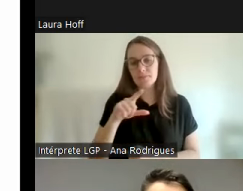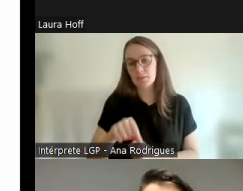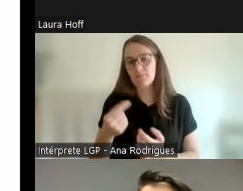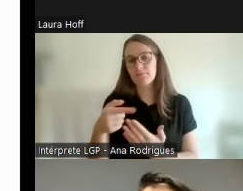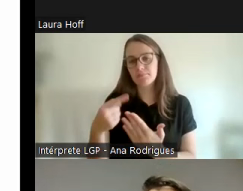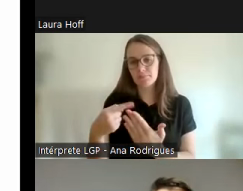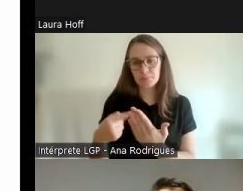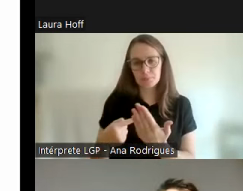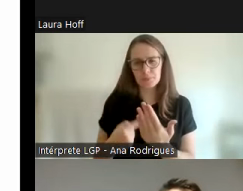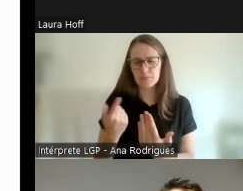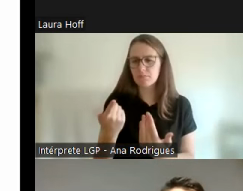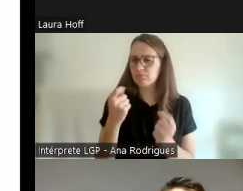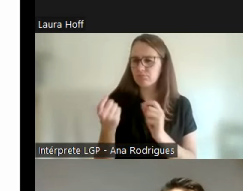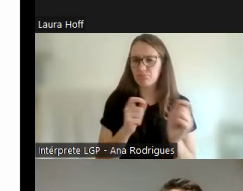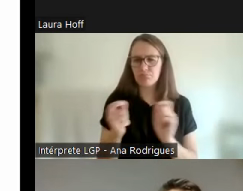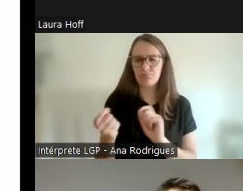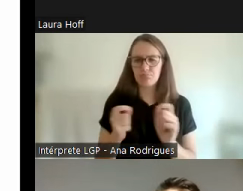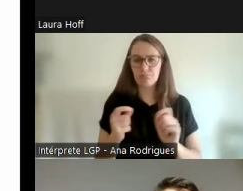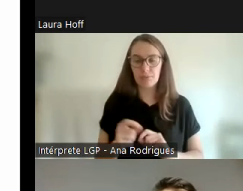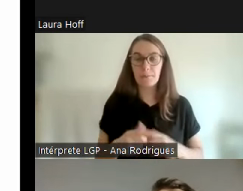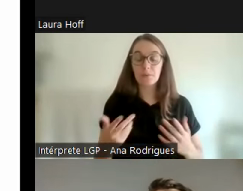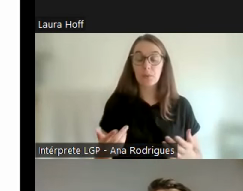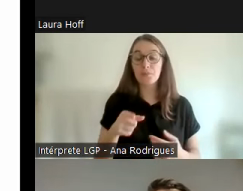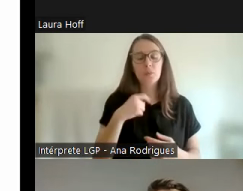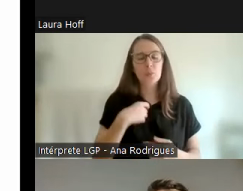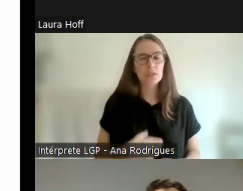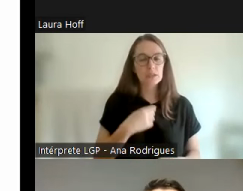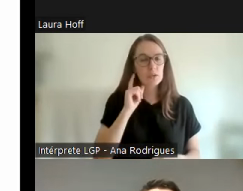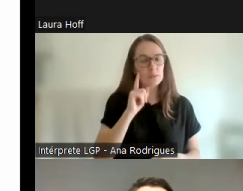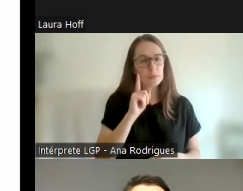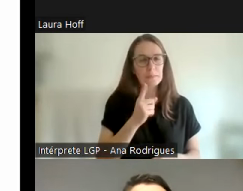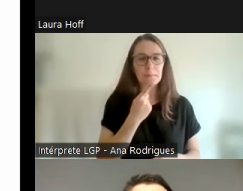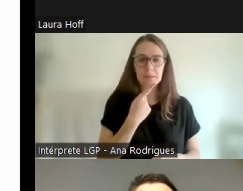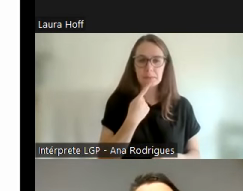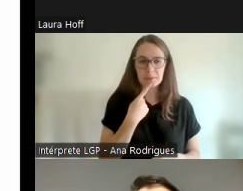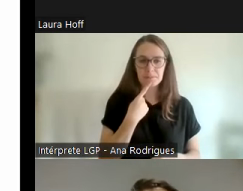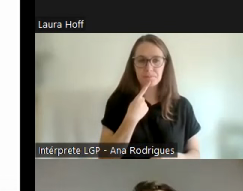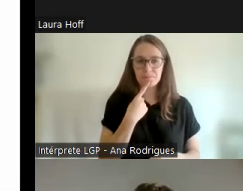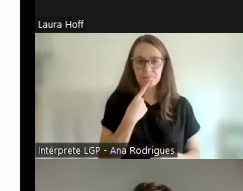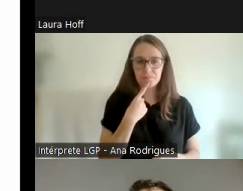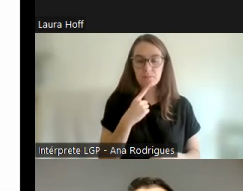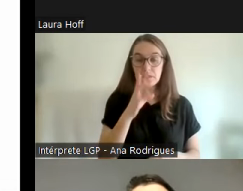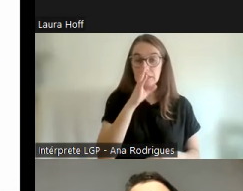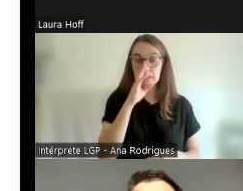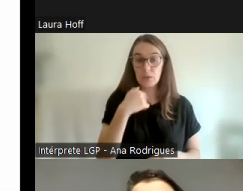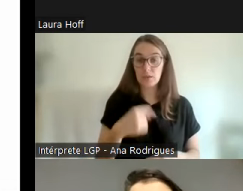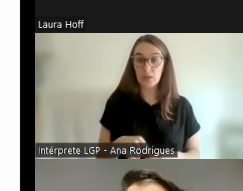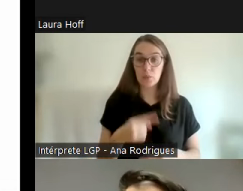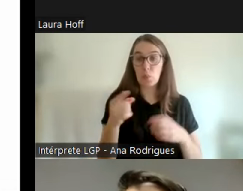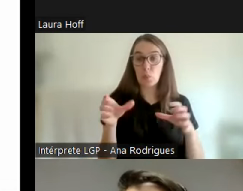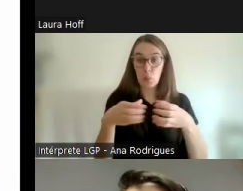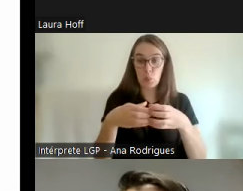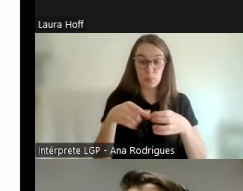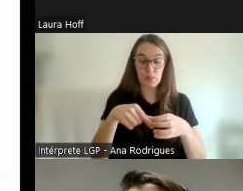a vivid discussion for this. And it's very important to understand that conflict is a potential